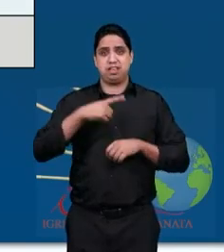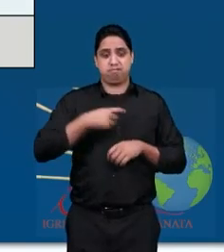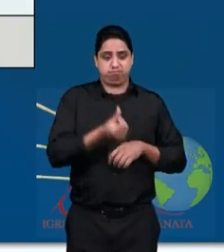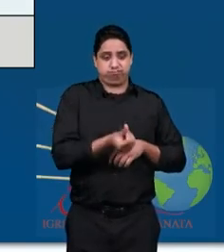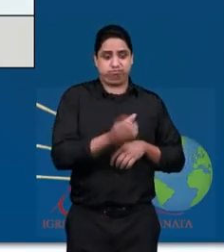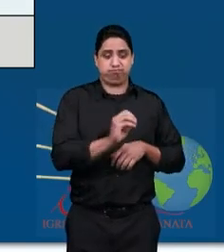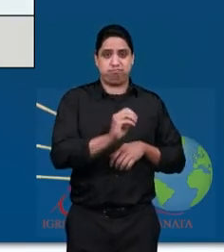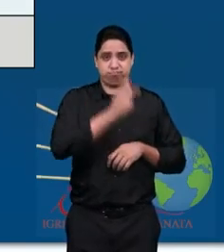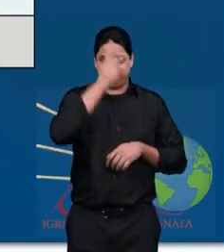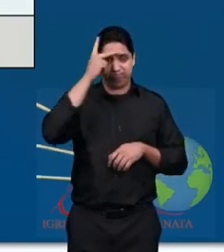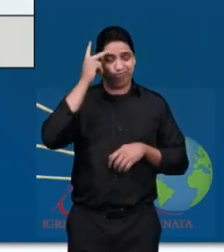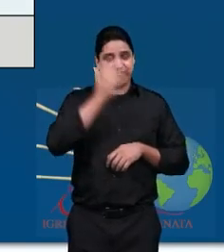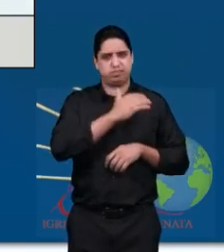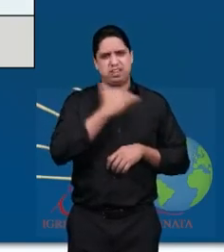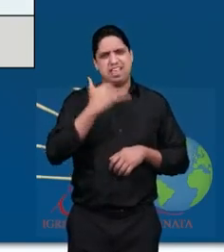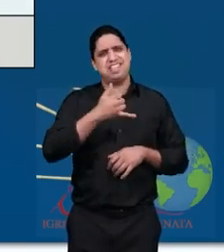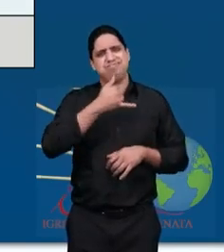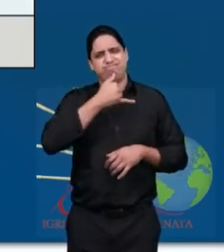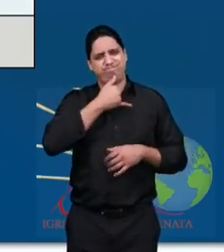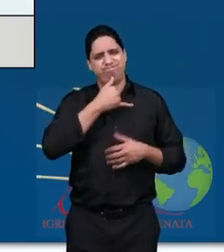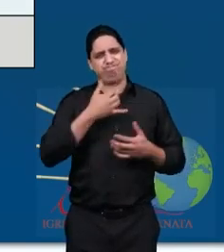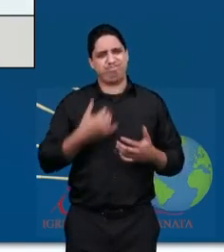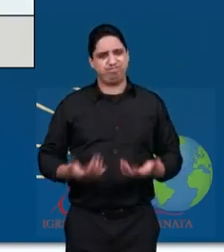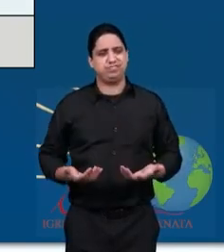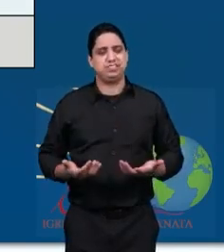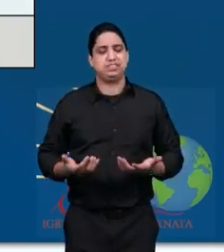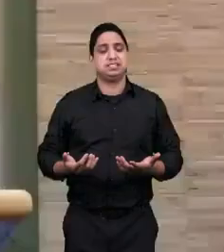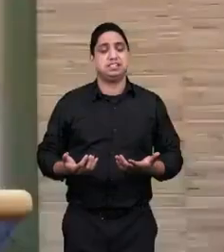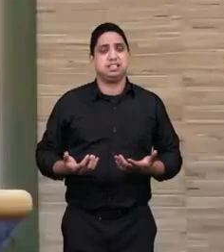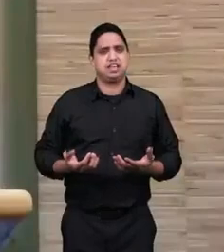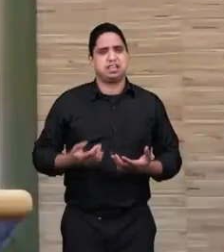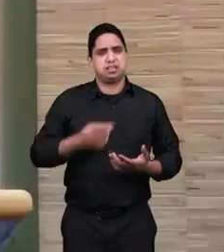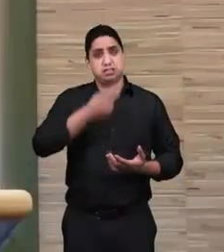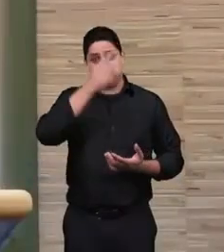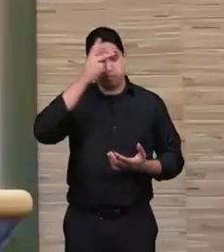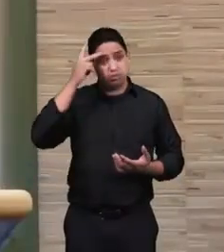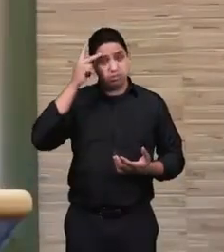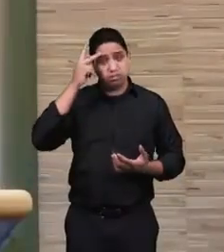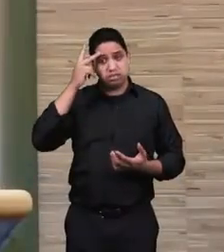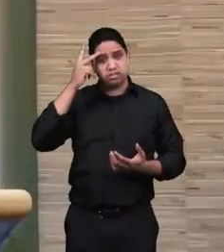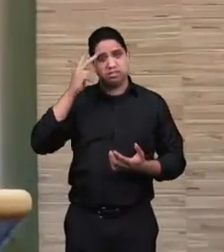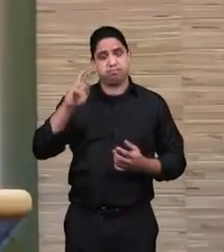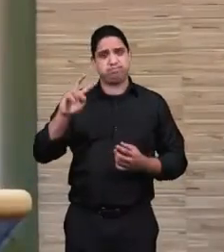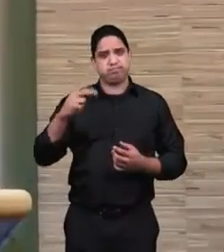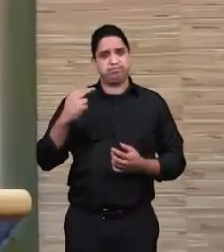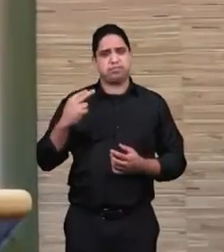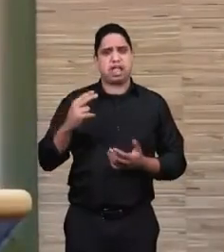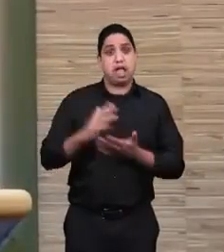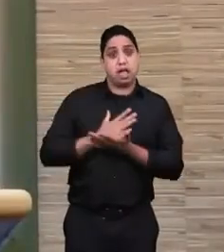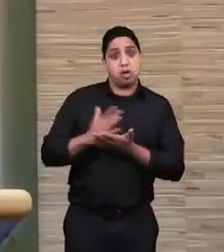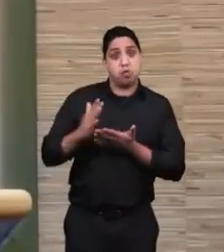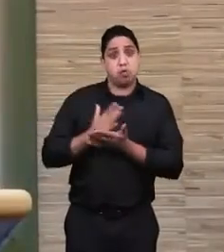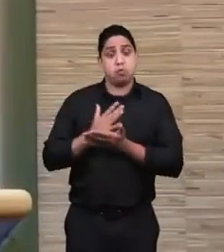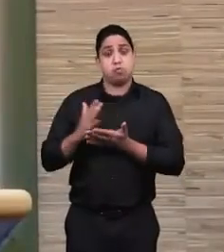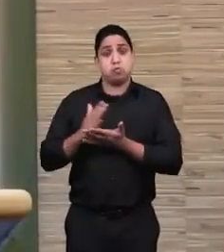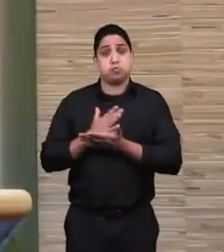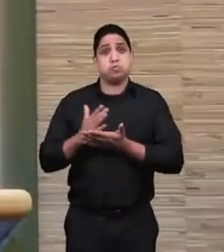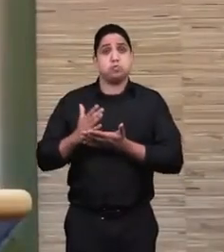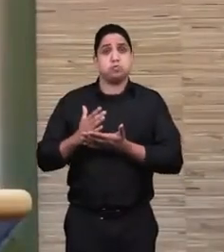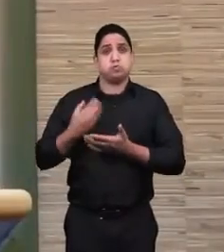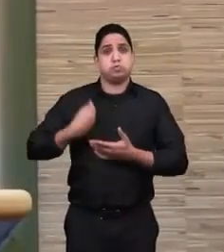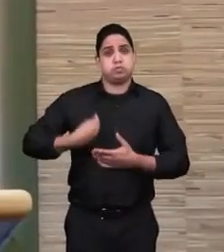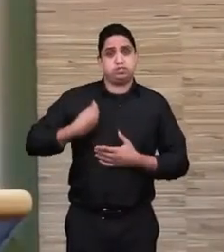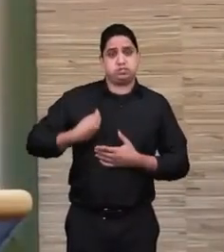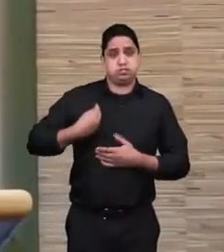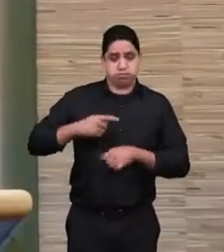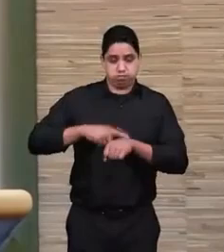This is sad. May the brethren who are hearing us, and some even living this